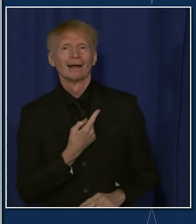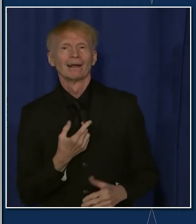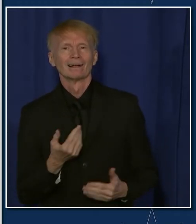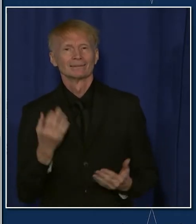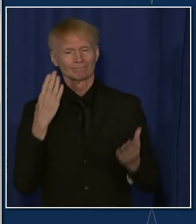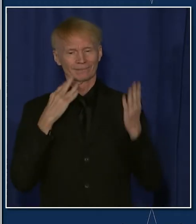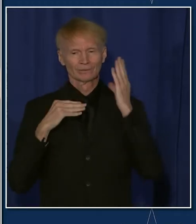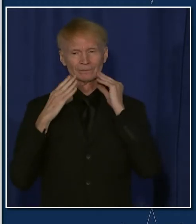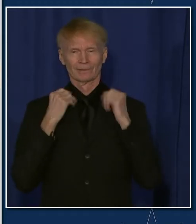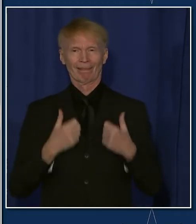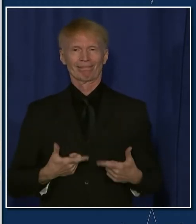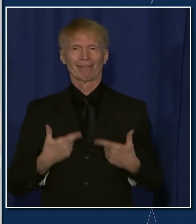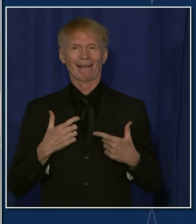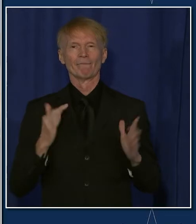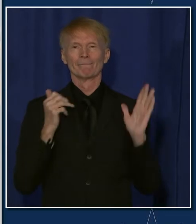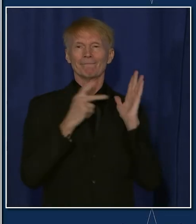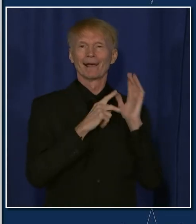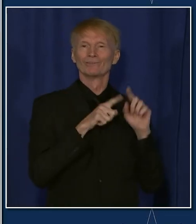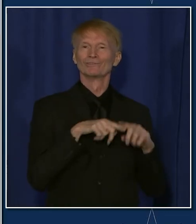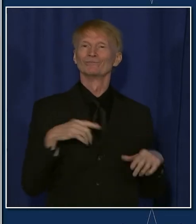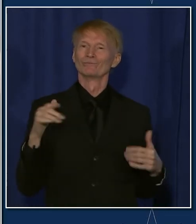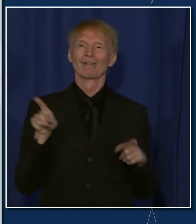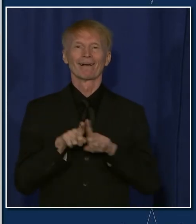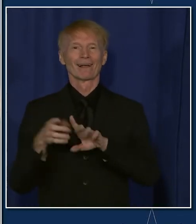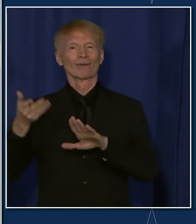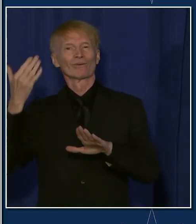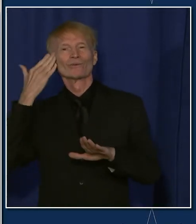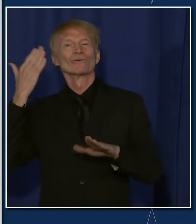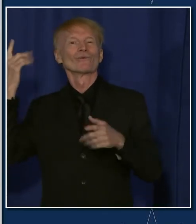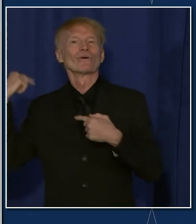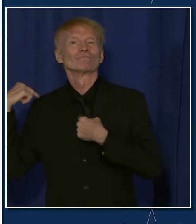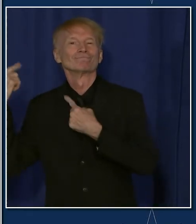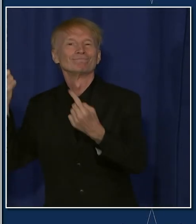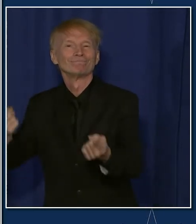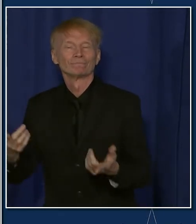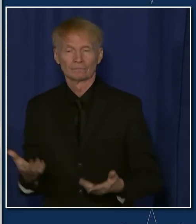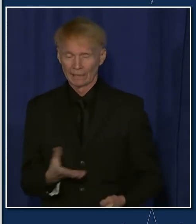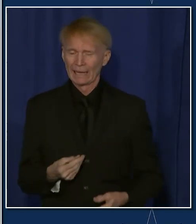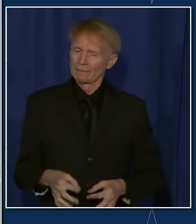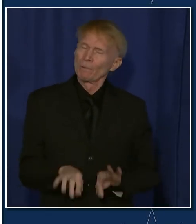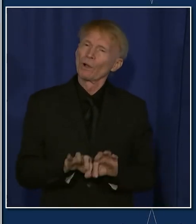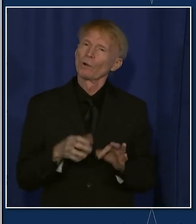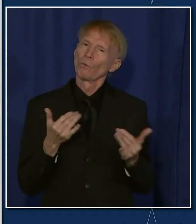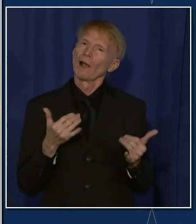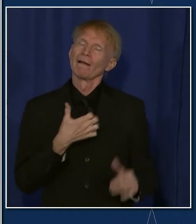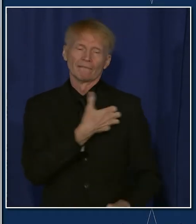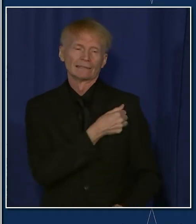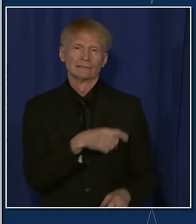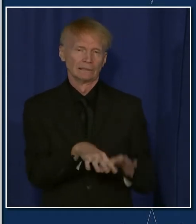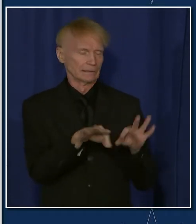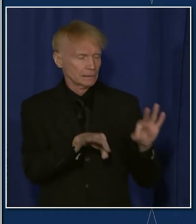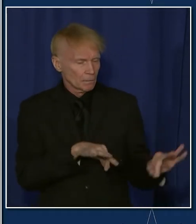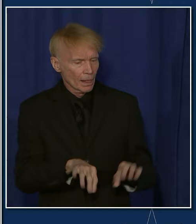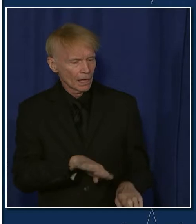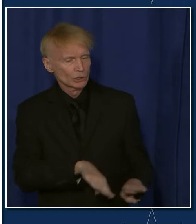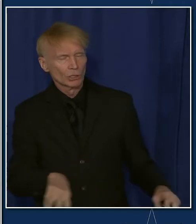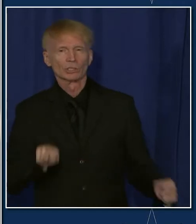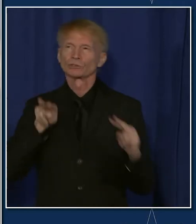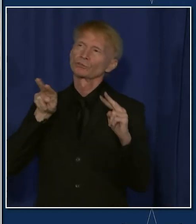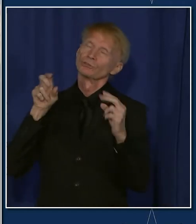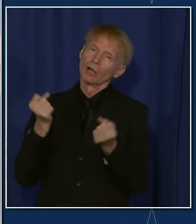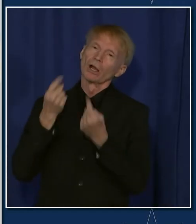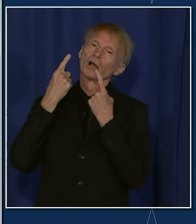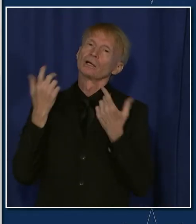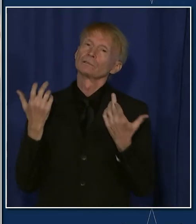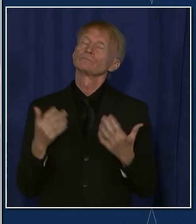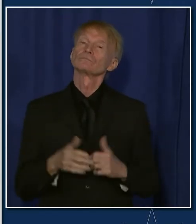as we knew it. And this is the importance of vaccinating the kids and explaining it to them. And we know that kids